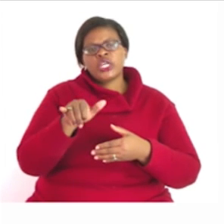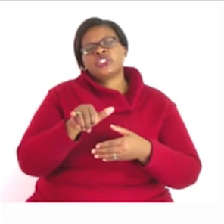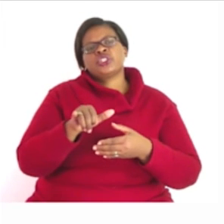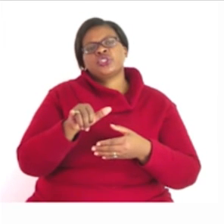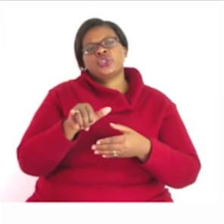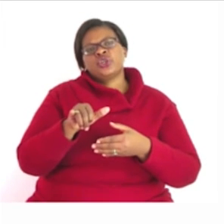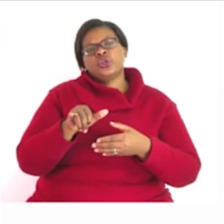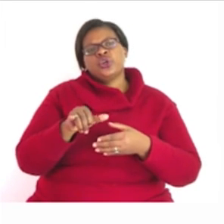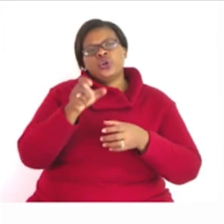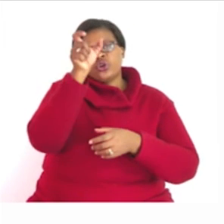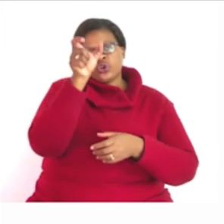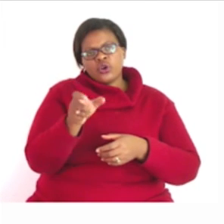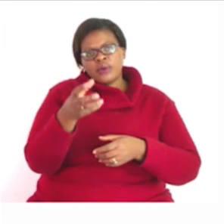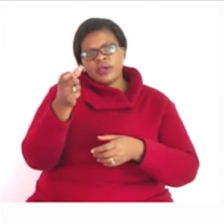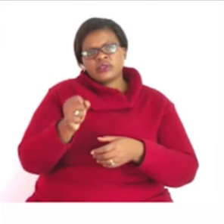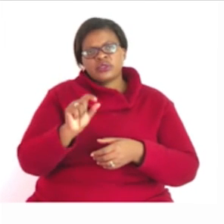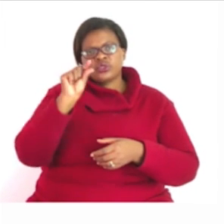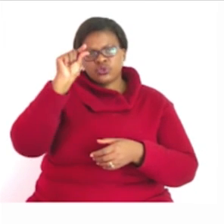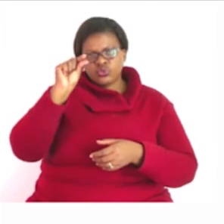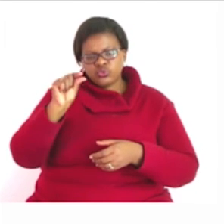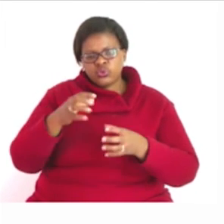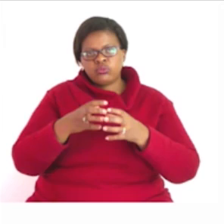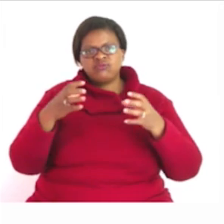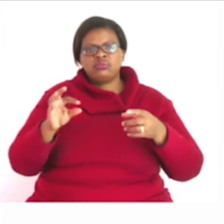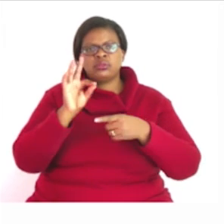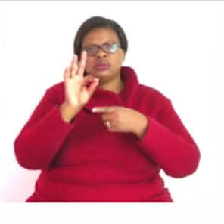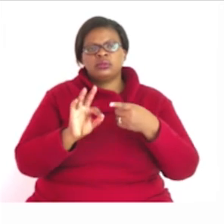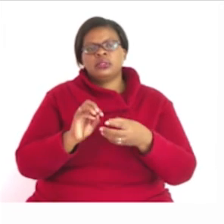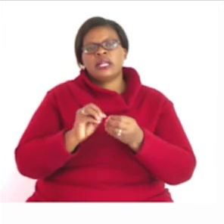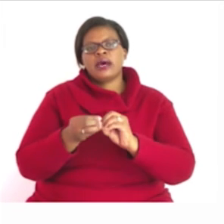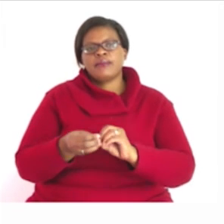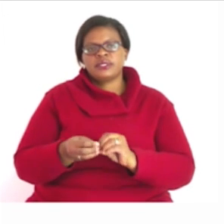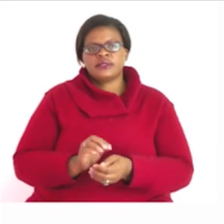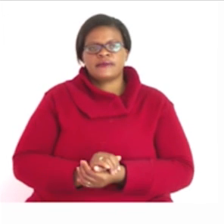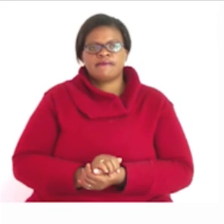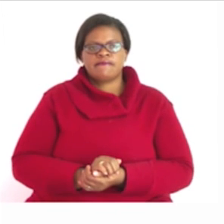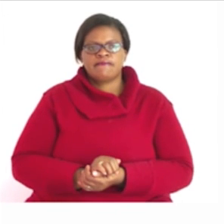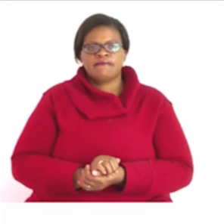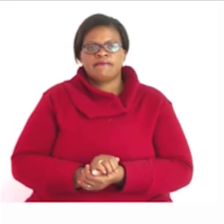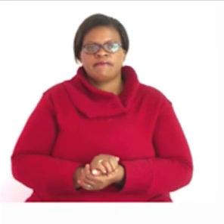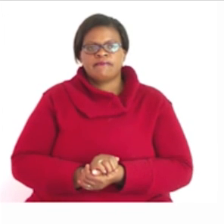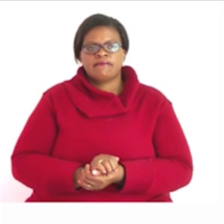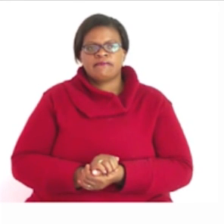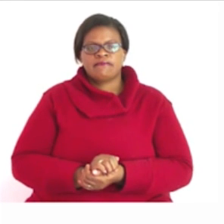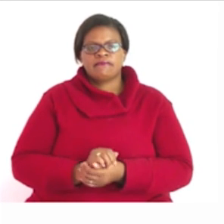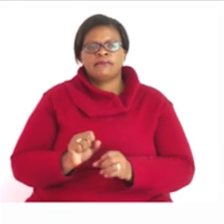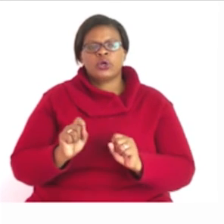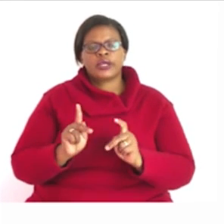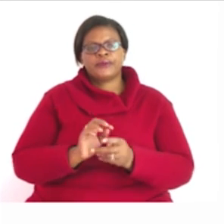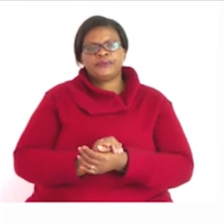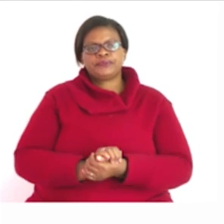column has the least composite numbers? Okay? All